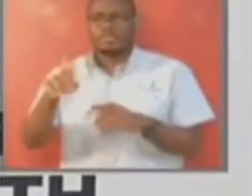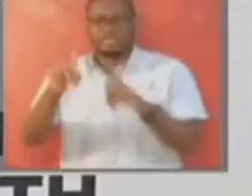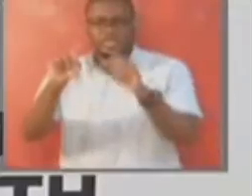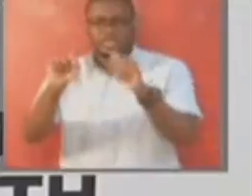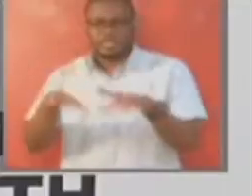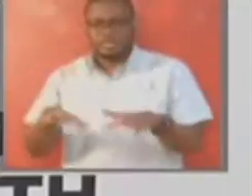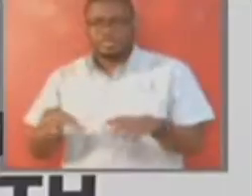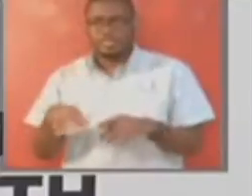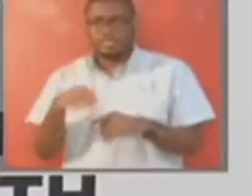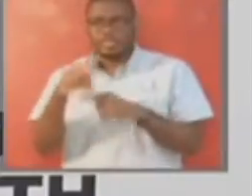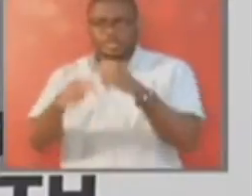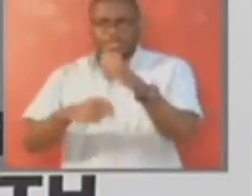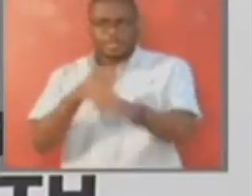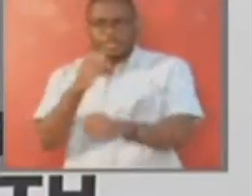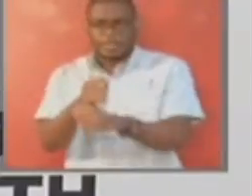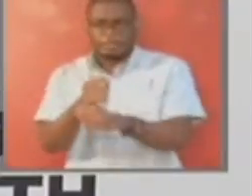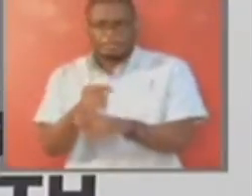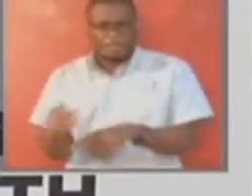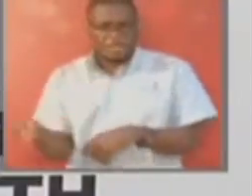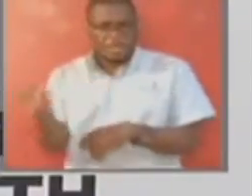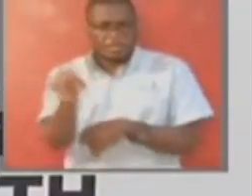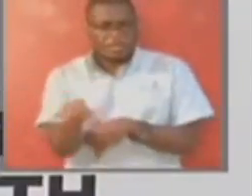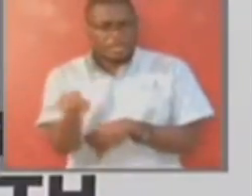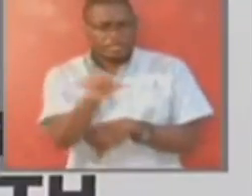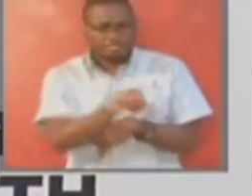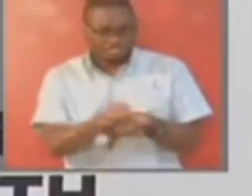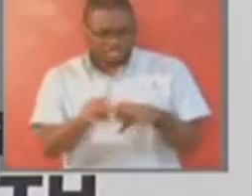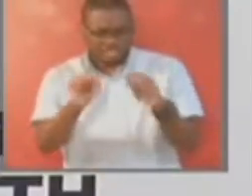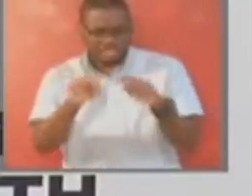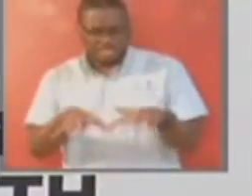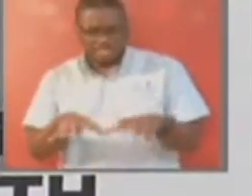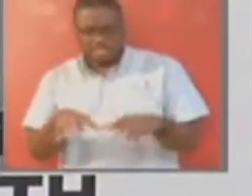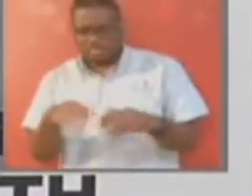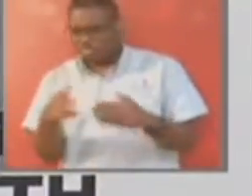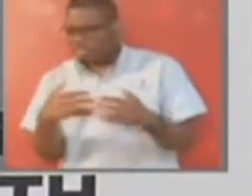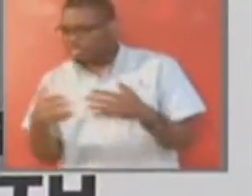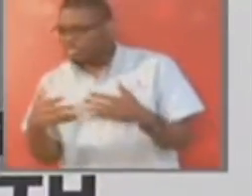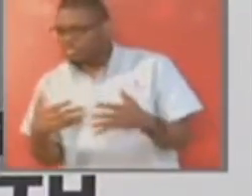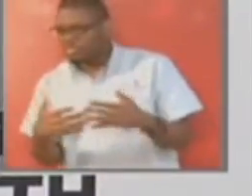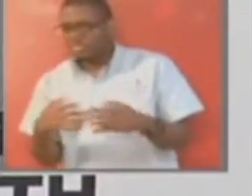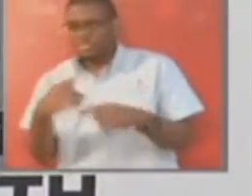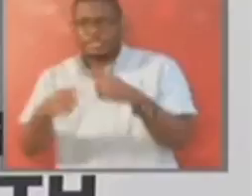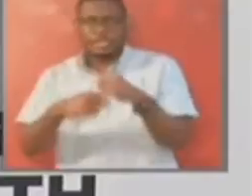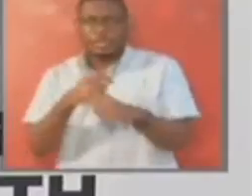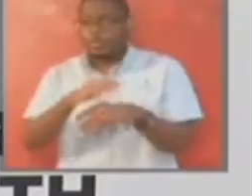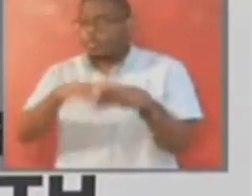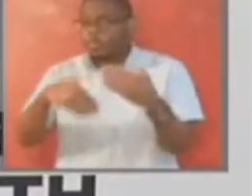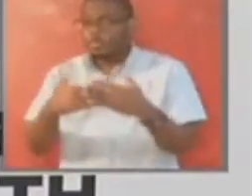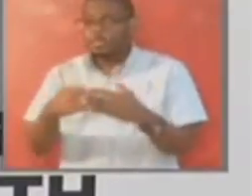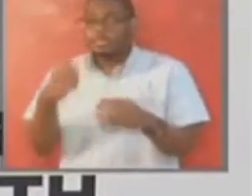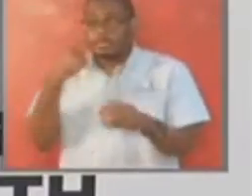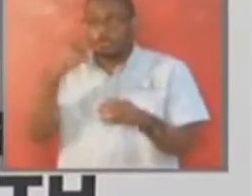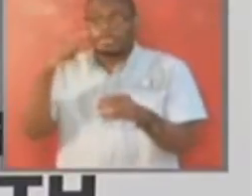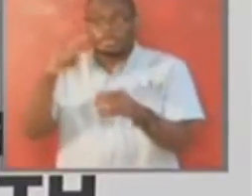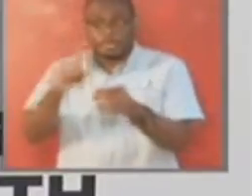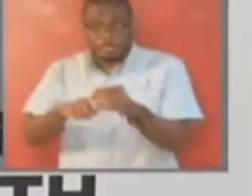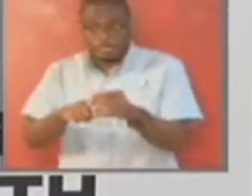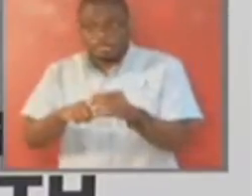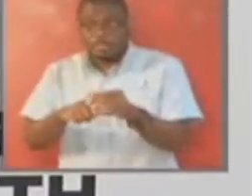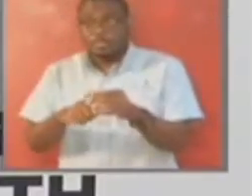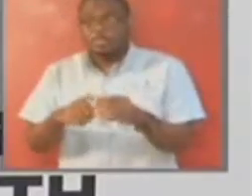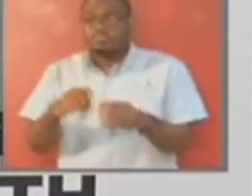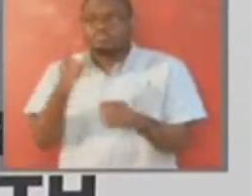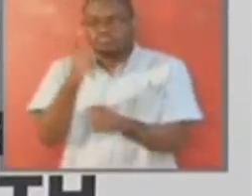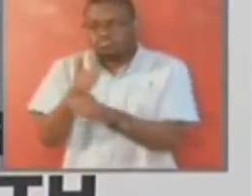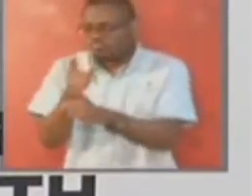same to discern whether you're dealing with L type or any other type of this virus. So the University of the West Indies is actually